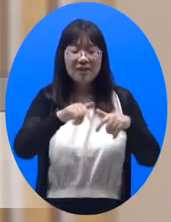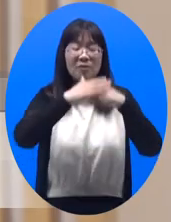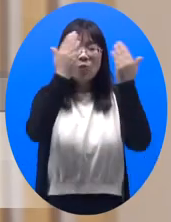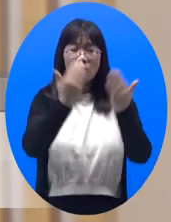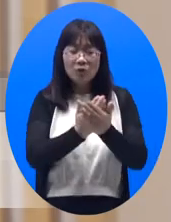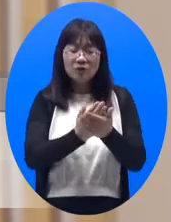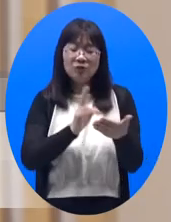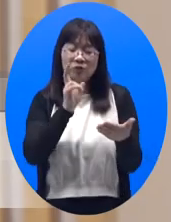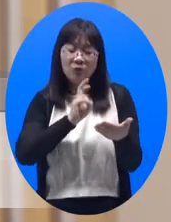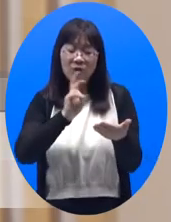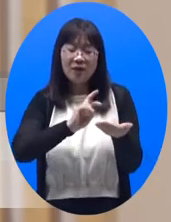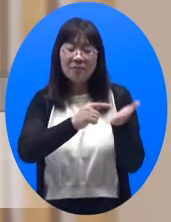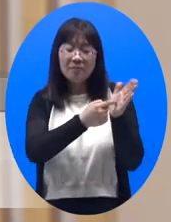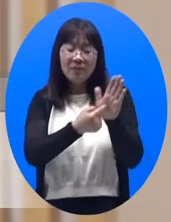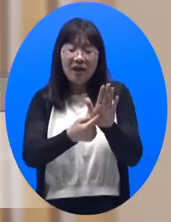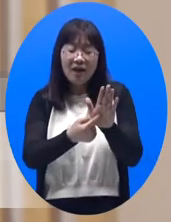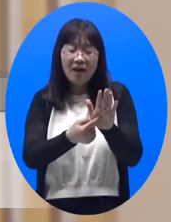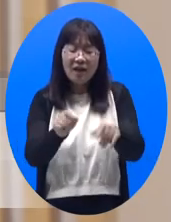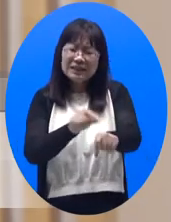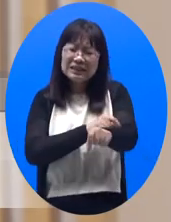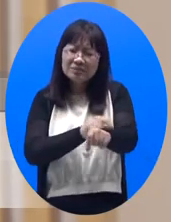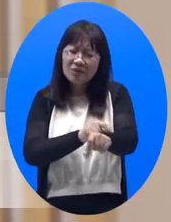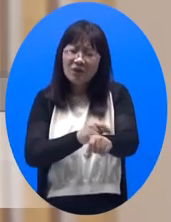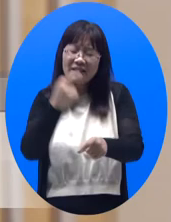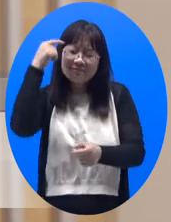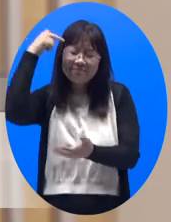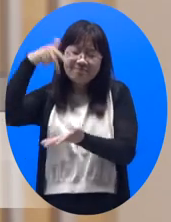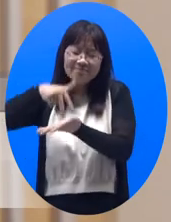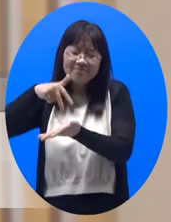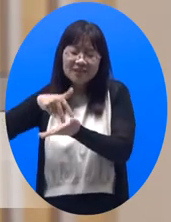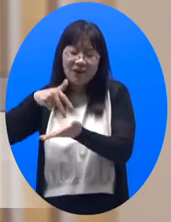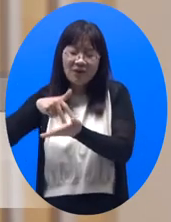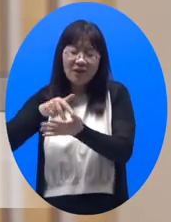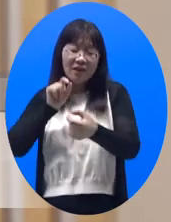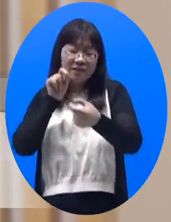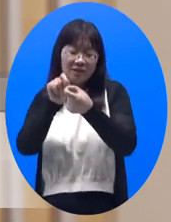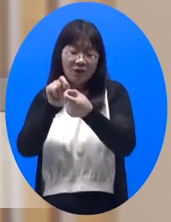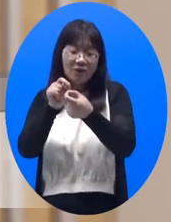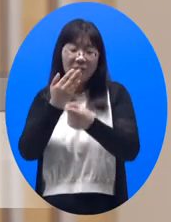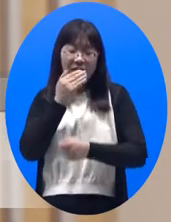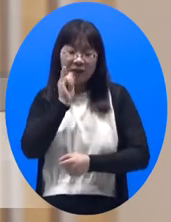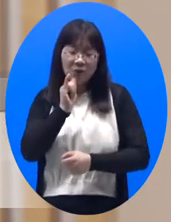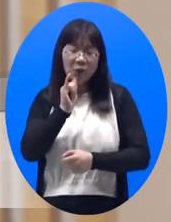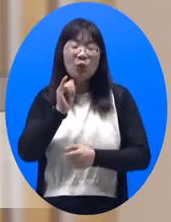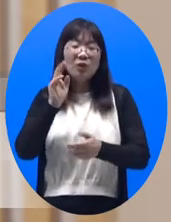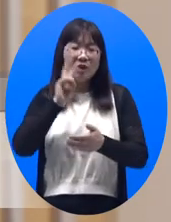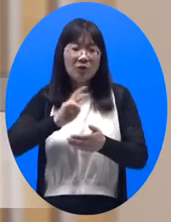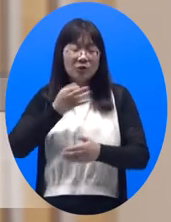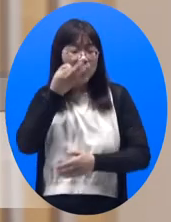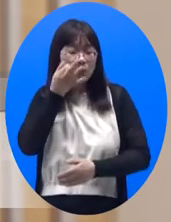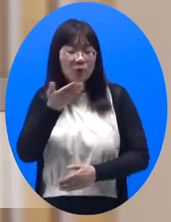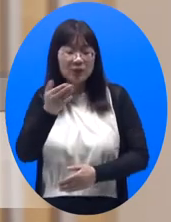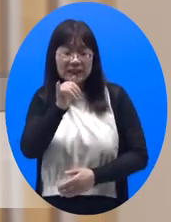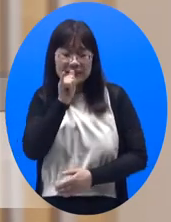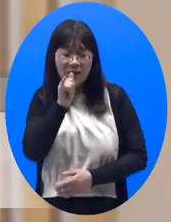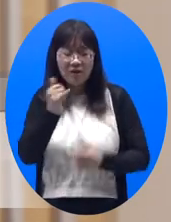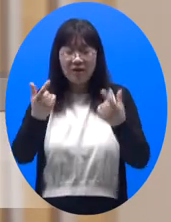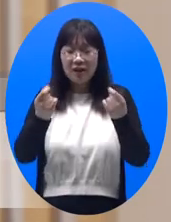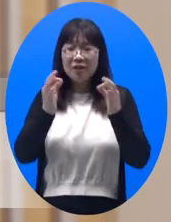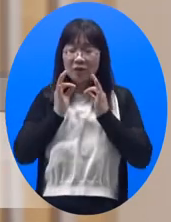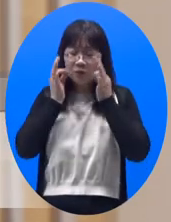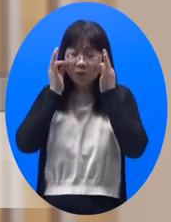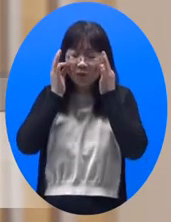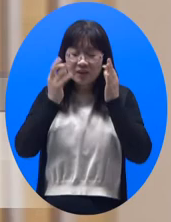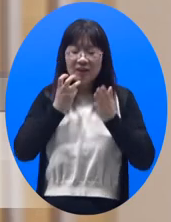a different breath, a different approach to the different scores. And we